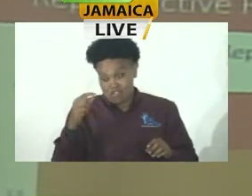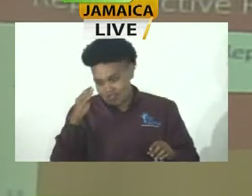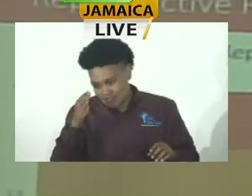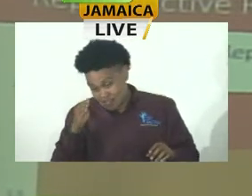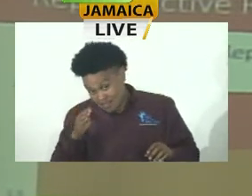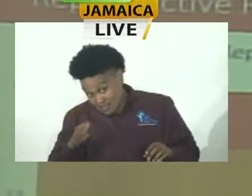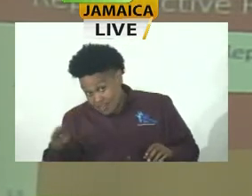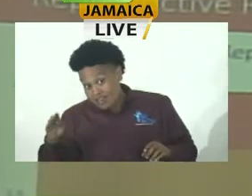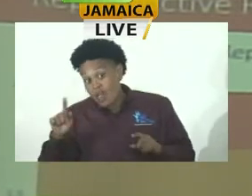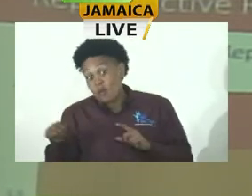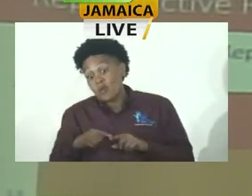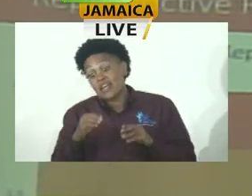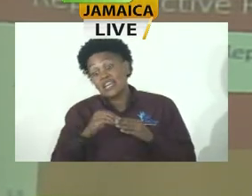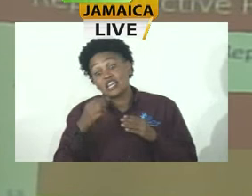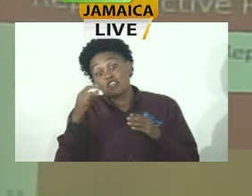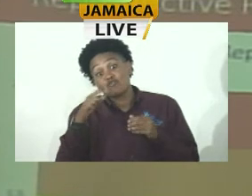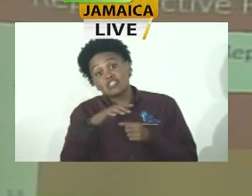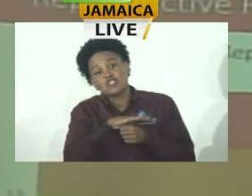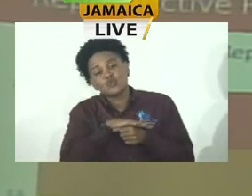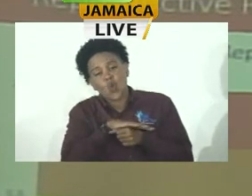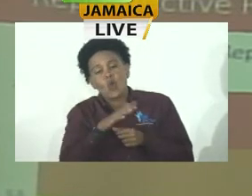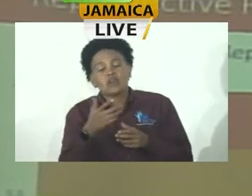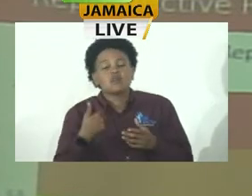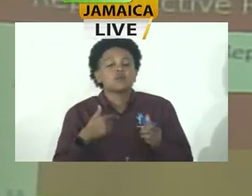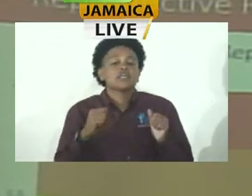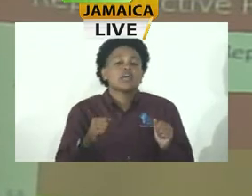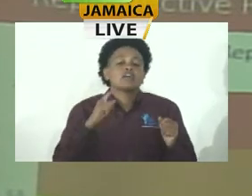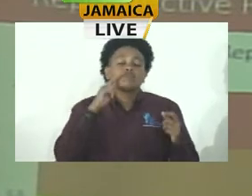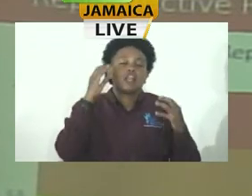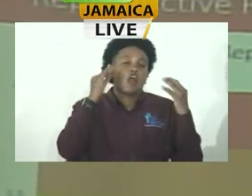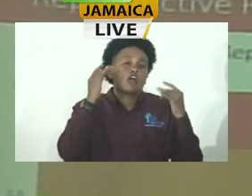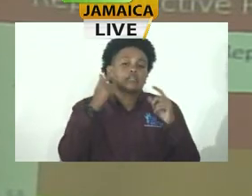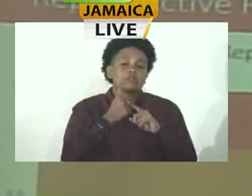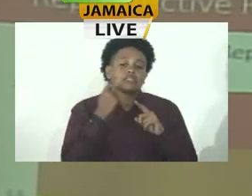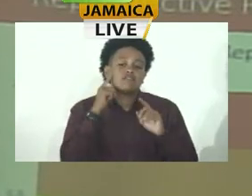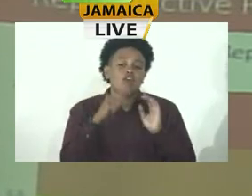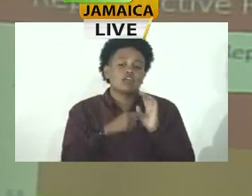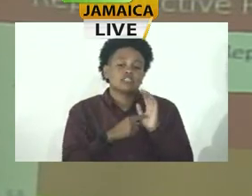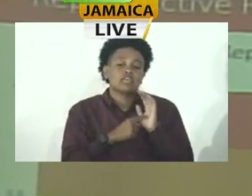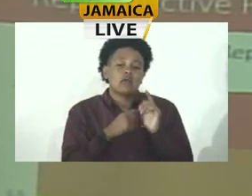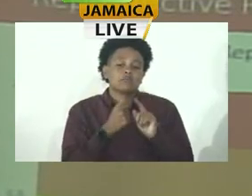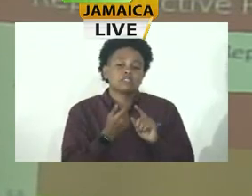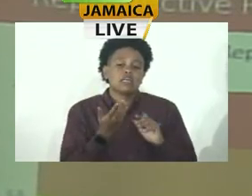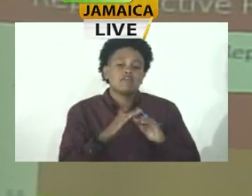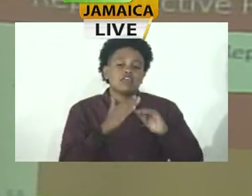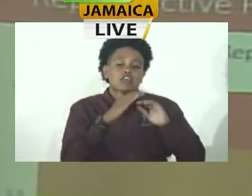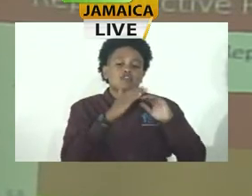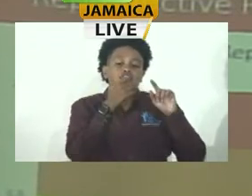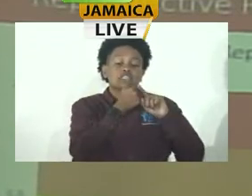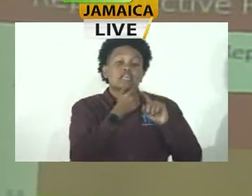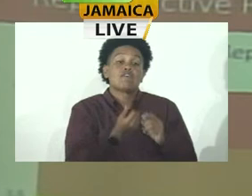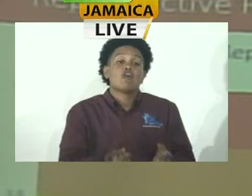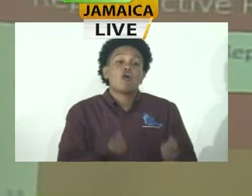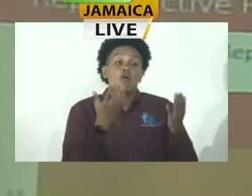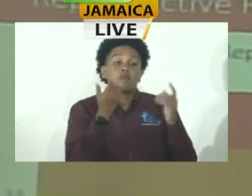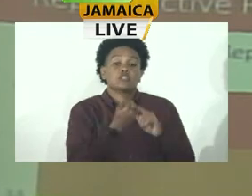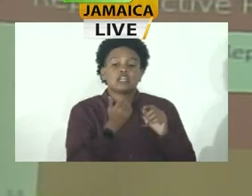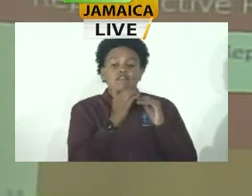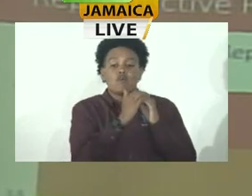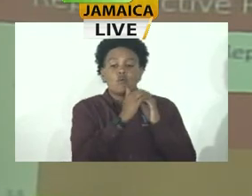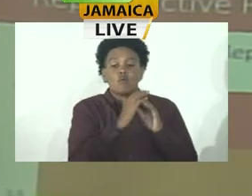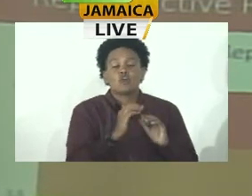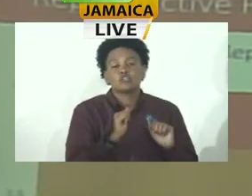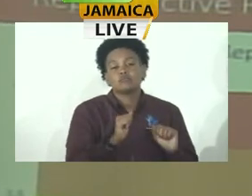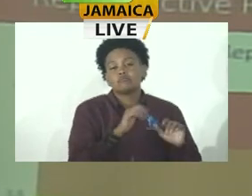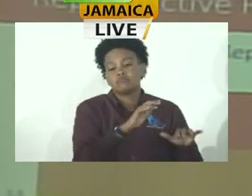zone and once we are in in that zone then we can contemplate for example increasing the the number of worshippers